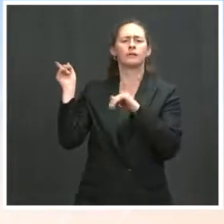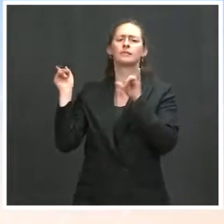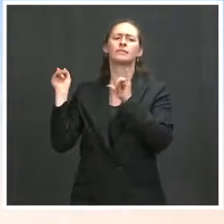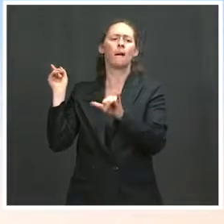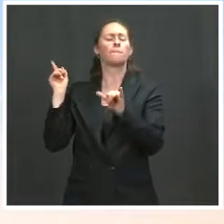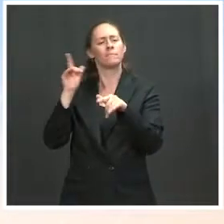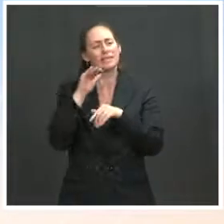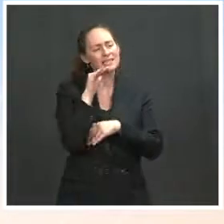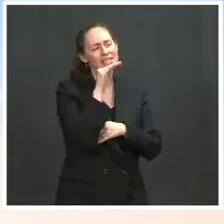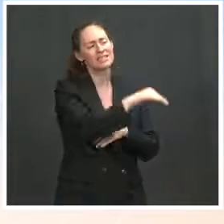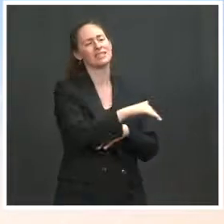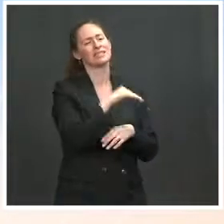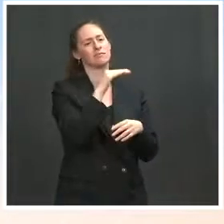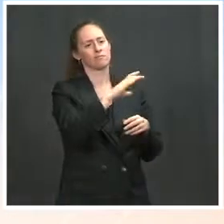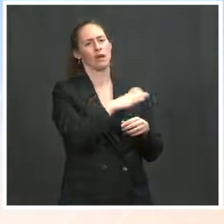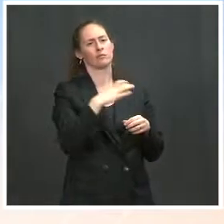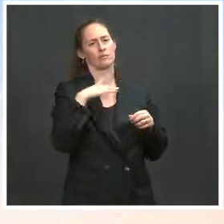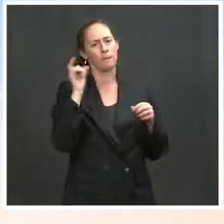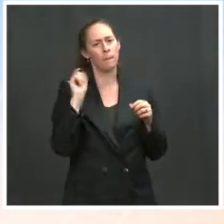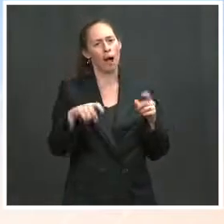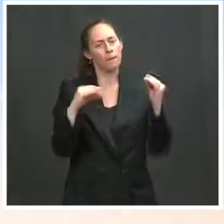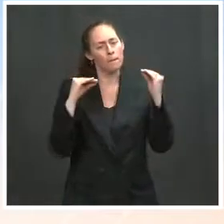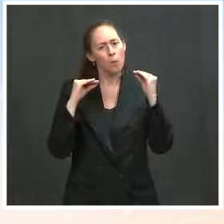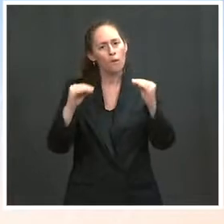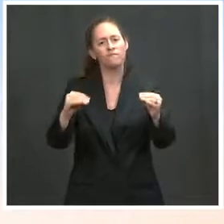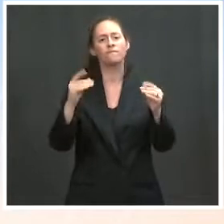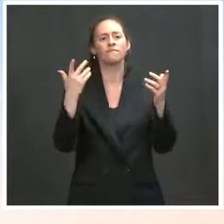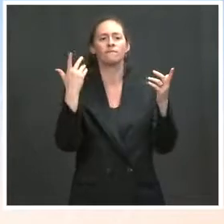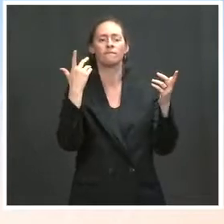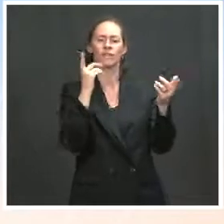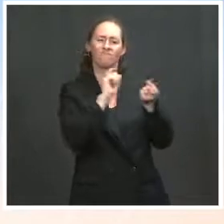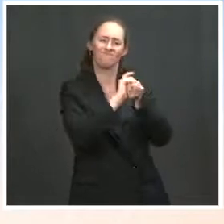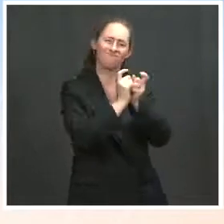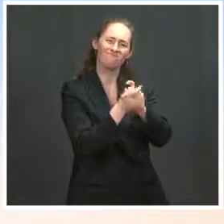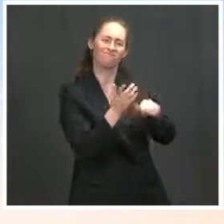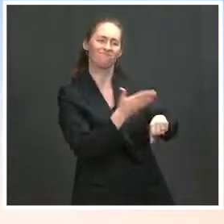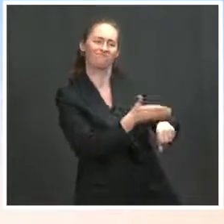move on getting gun reform done.